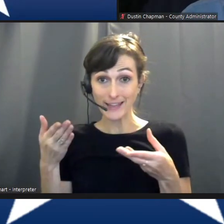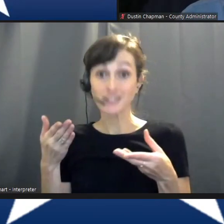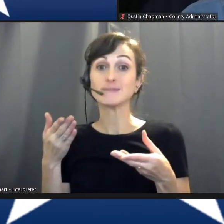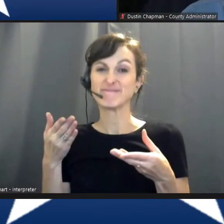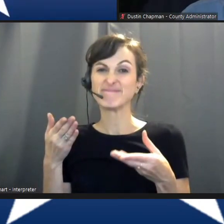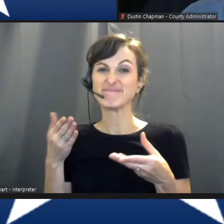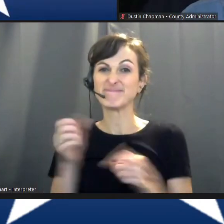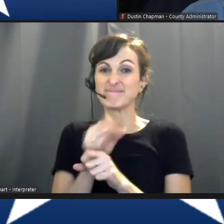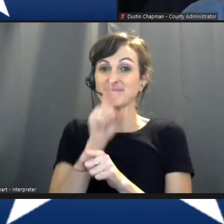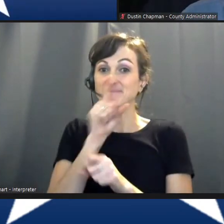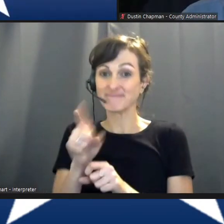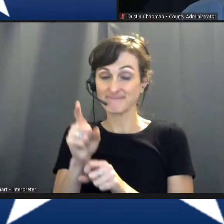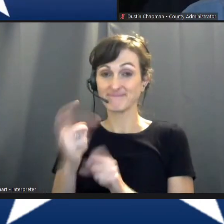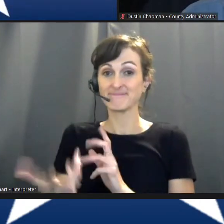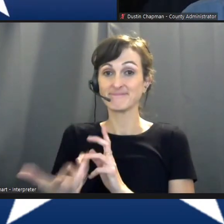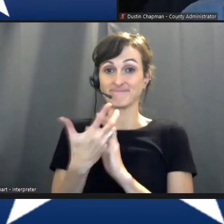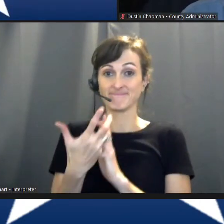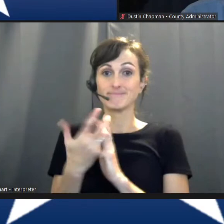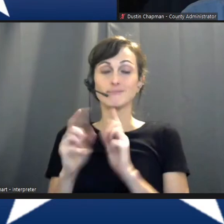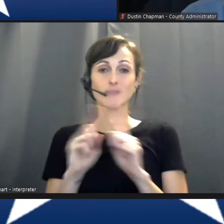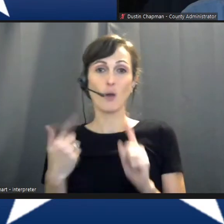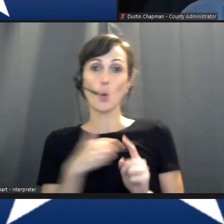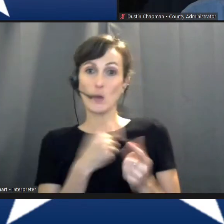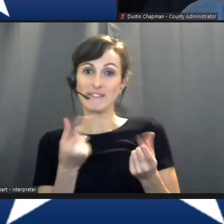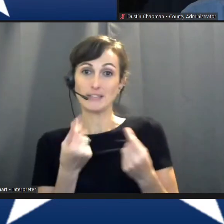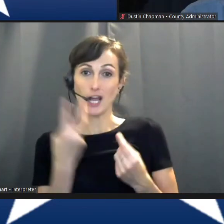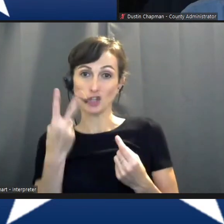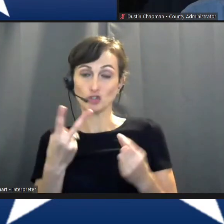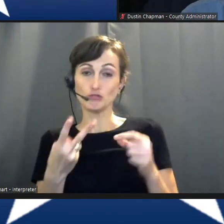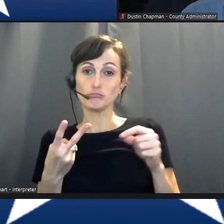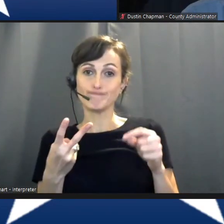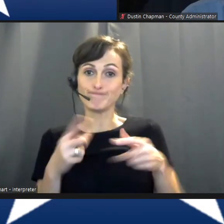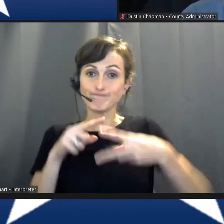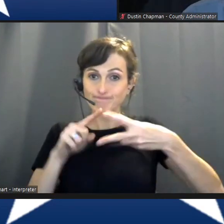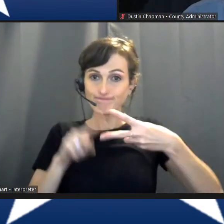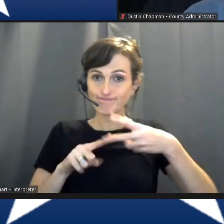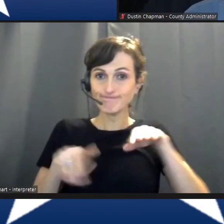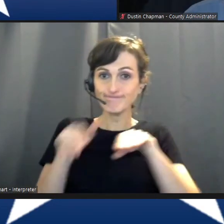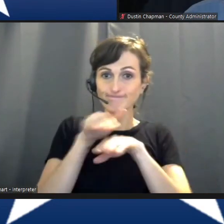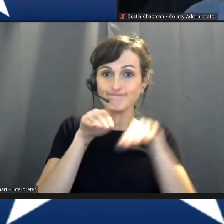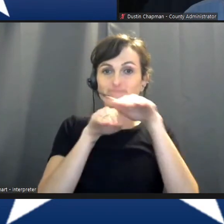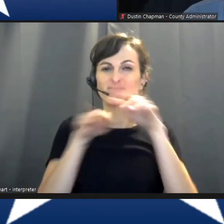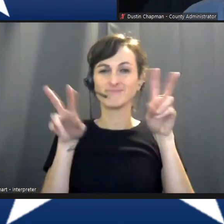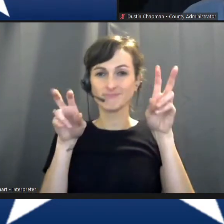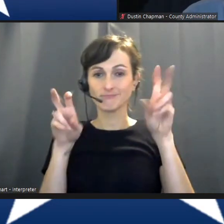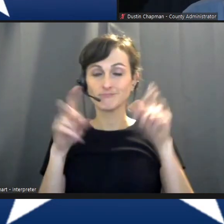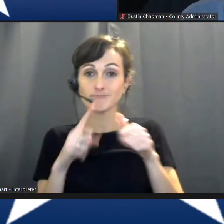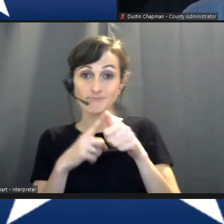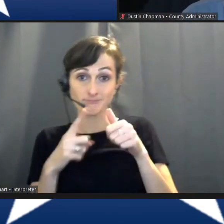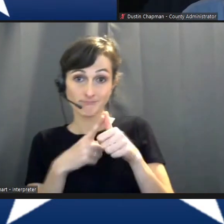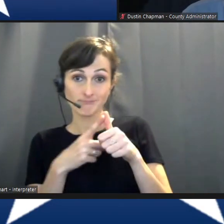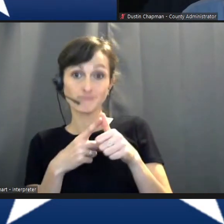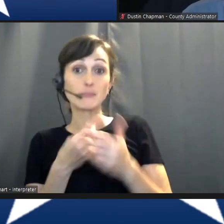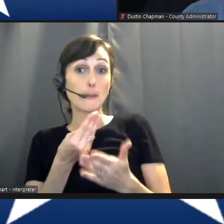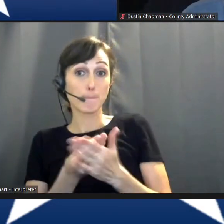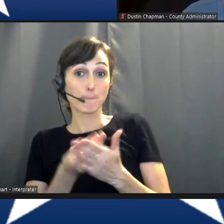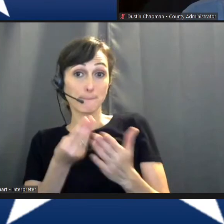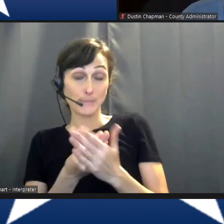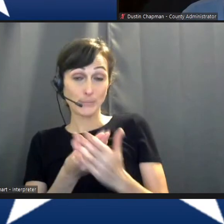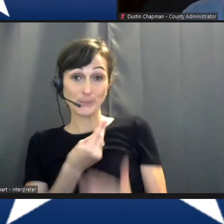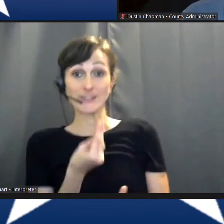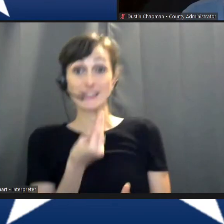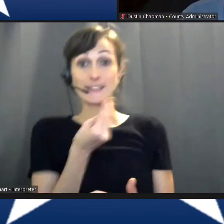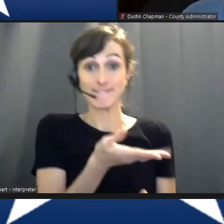it fits ARPA, we've done 2 layers. First of all, giving them the money to